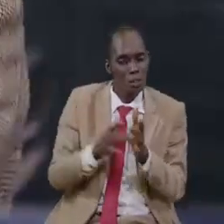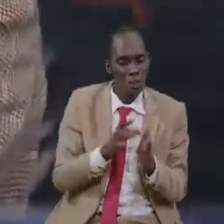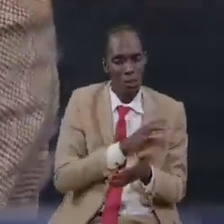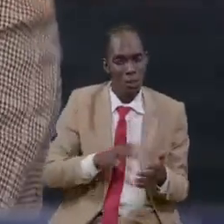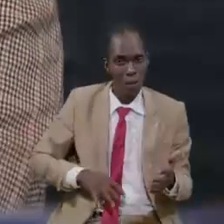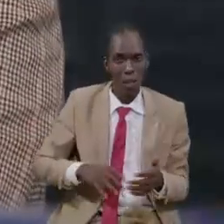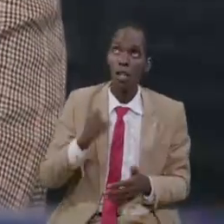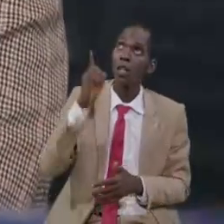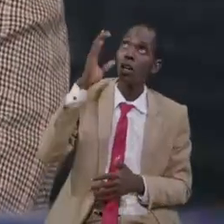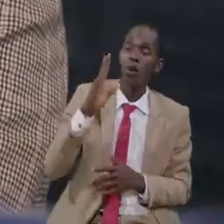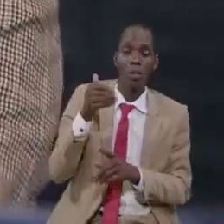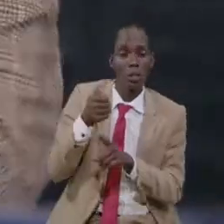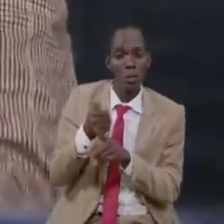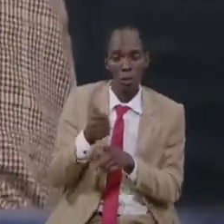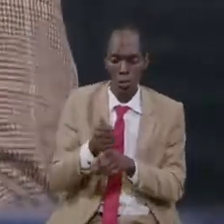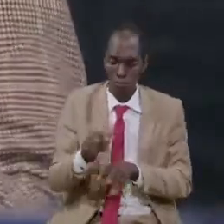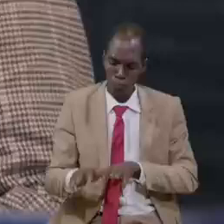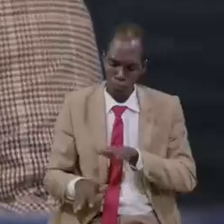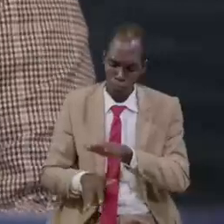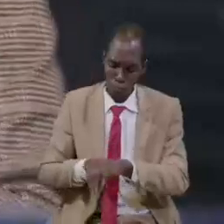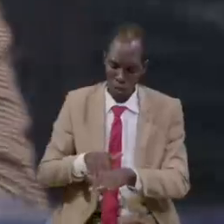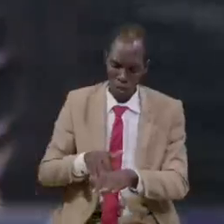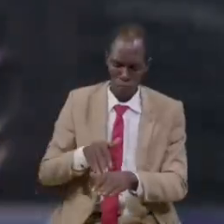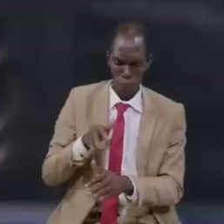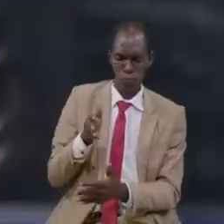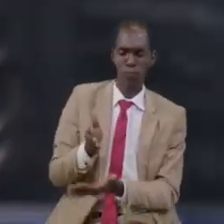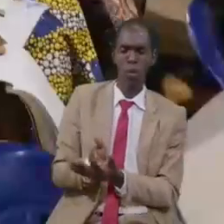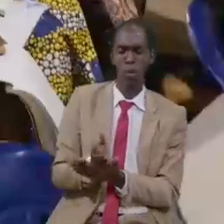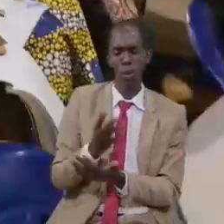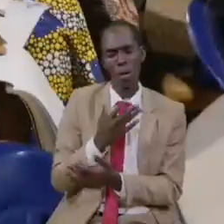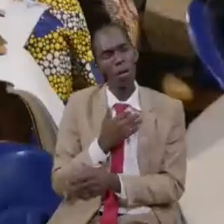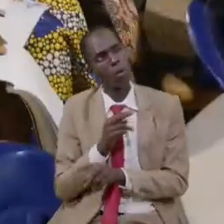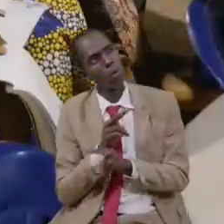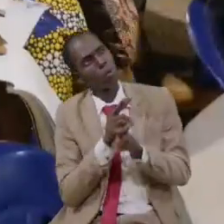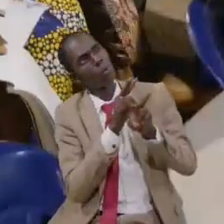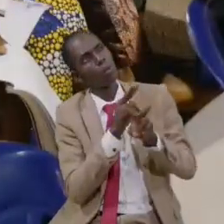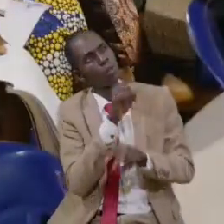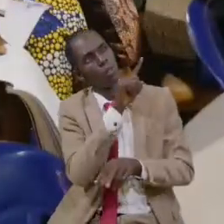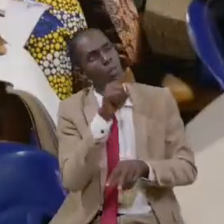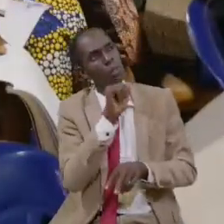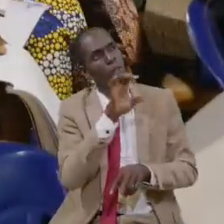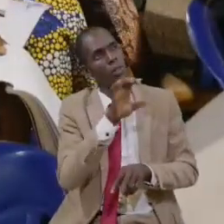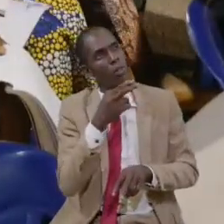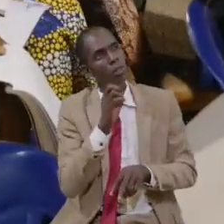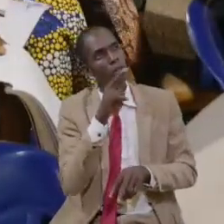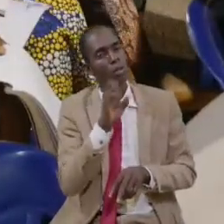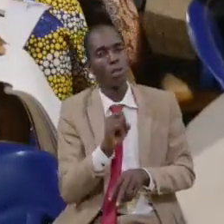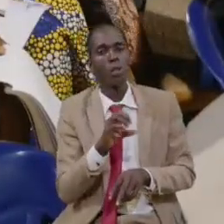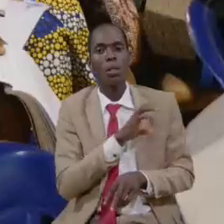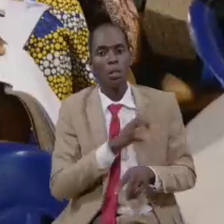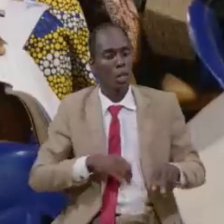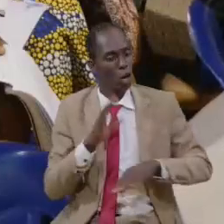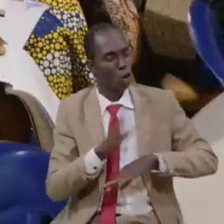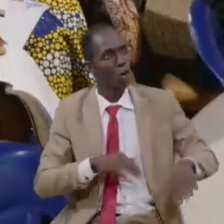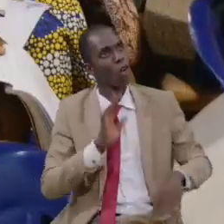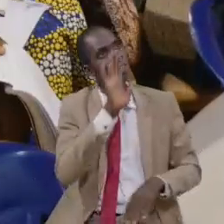there, he stopped. And he looked at him and he said, Zacchaeus, he called his name. The man did not volunteer